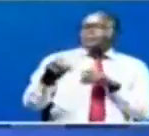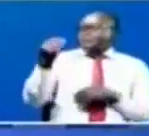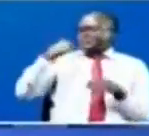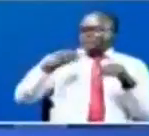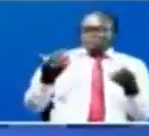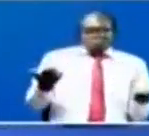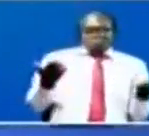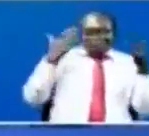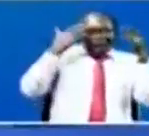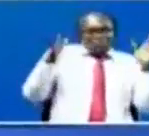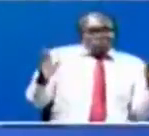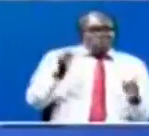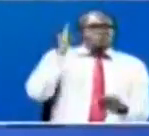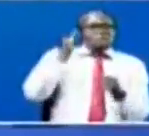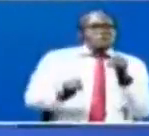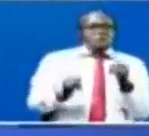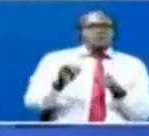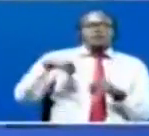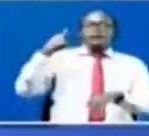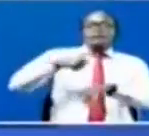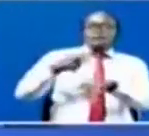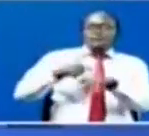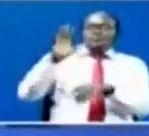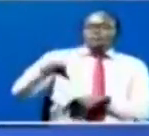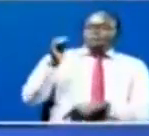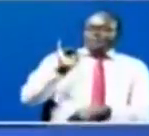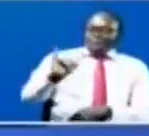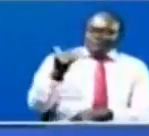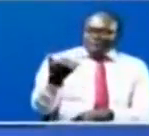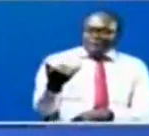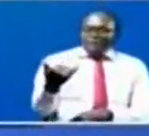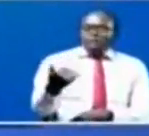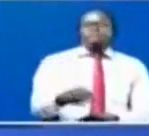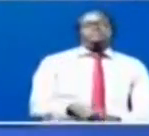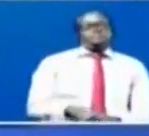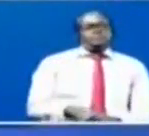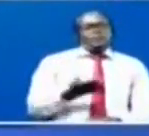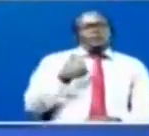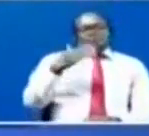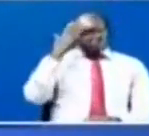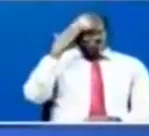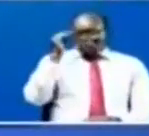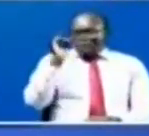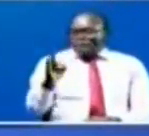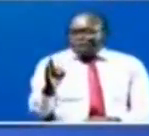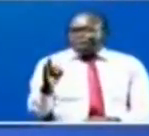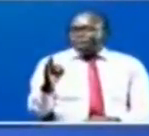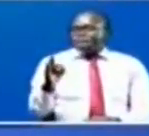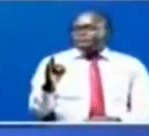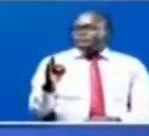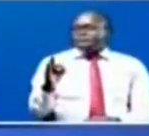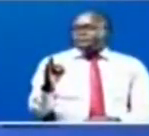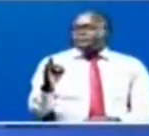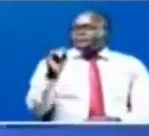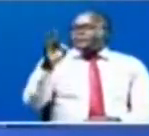to. It's fine. We'll find that out next time on the Friday briefing. But right now, I want to test the waters. You know, perhaps you have